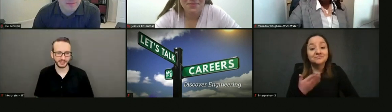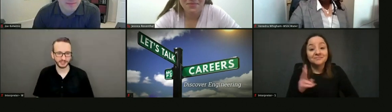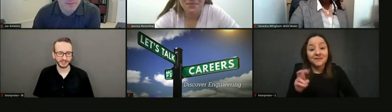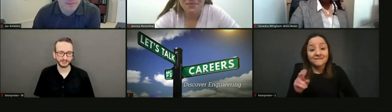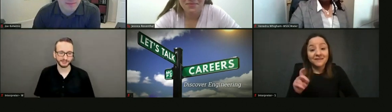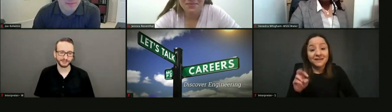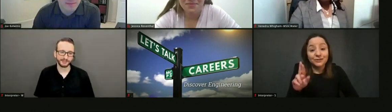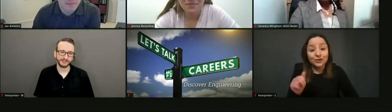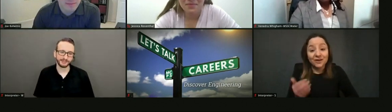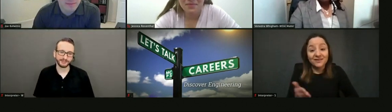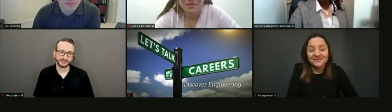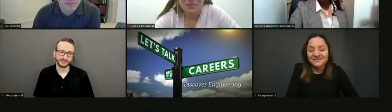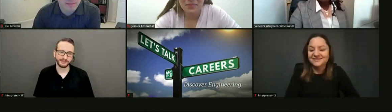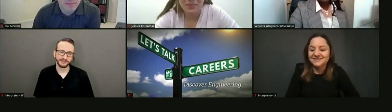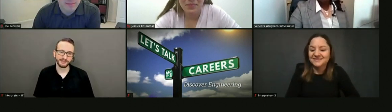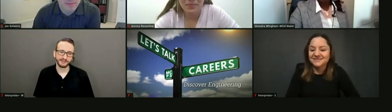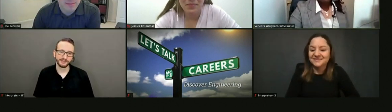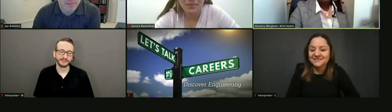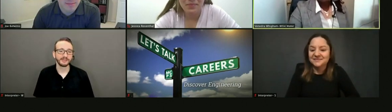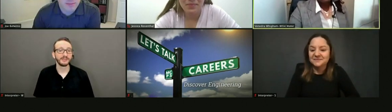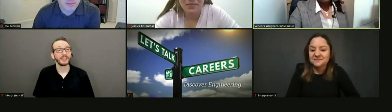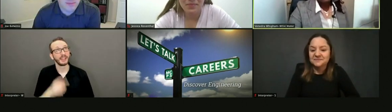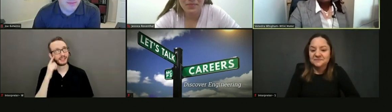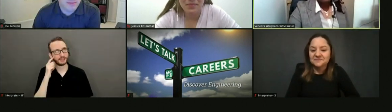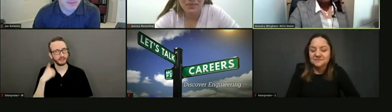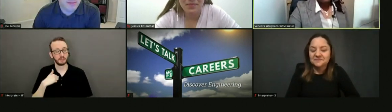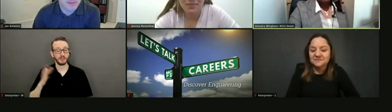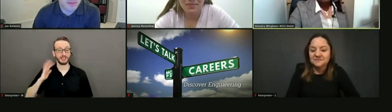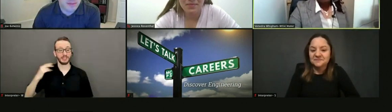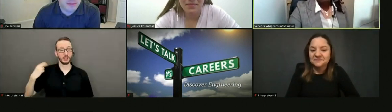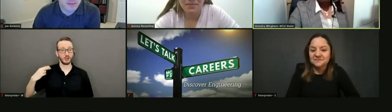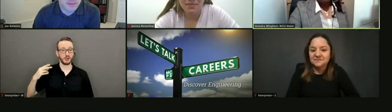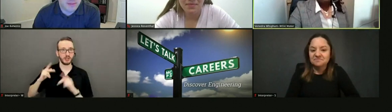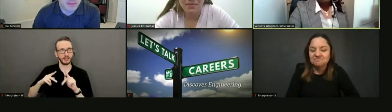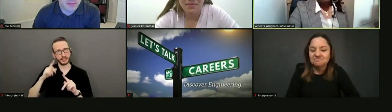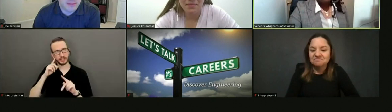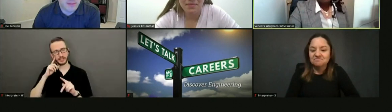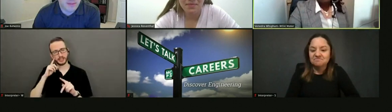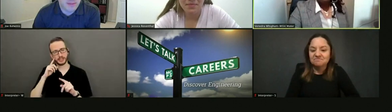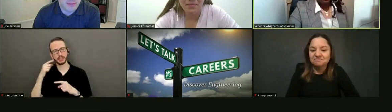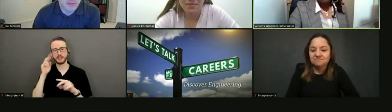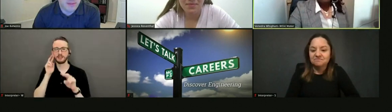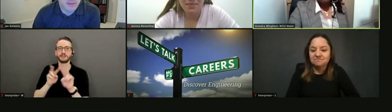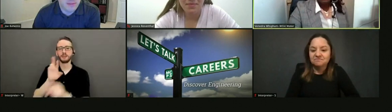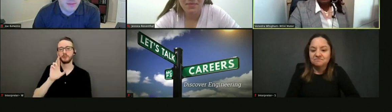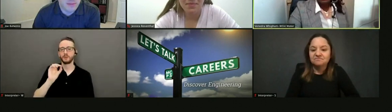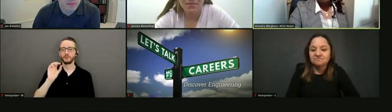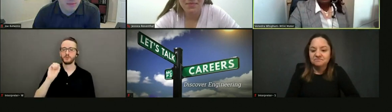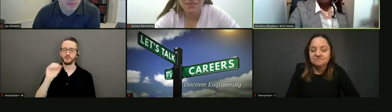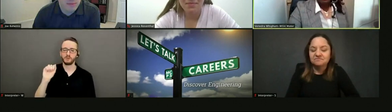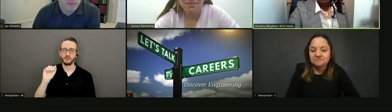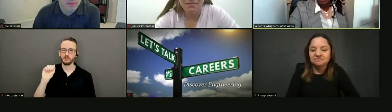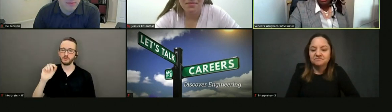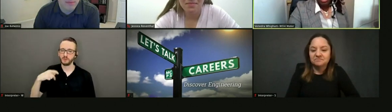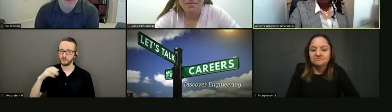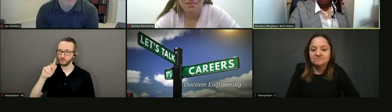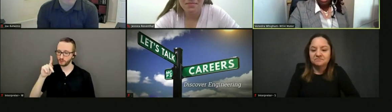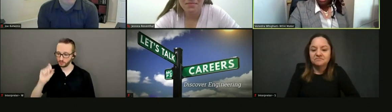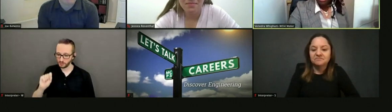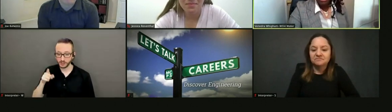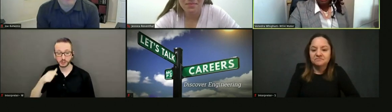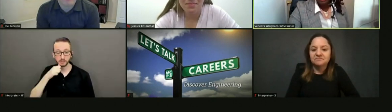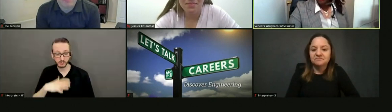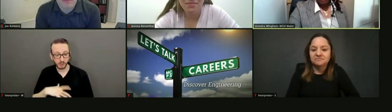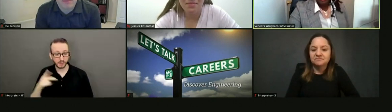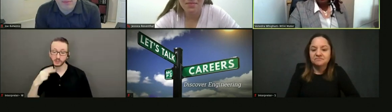Venedra? I think for me, historically, I've looked up to Rosa Parks. You know, she was a woman. She had a